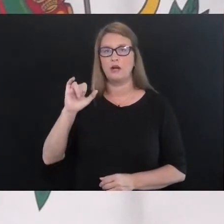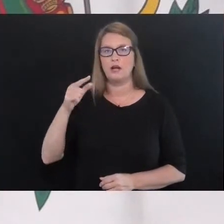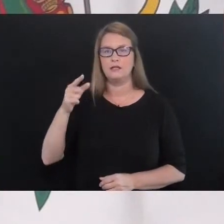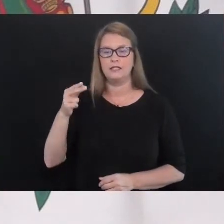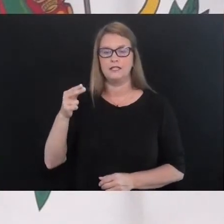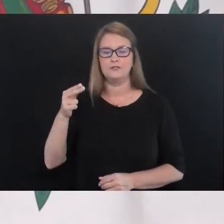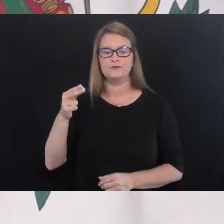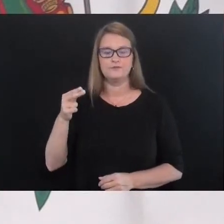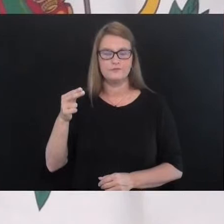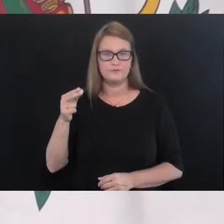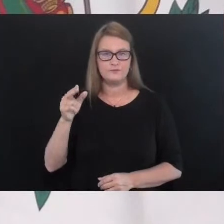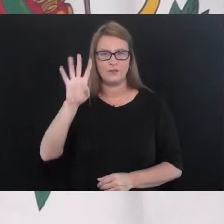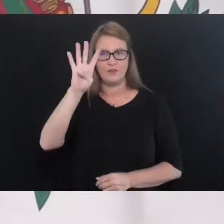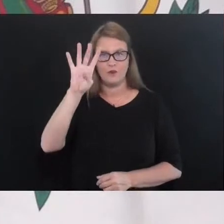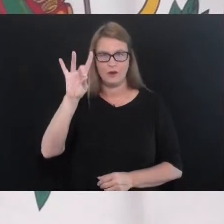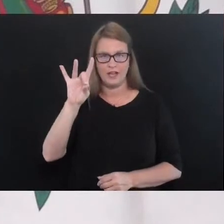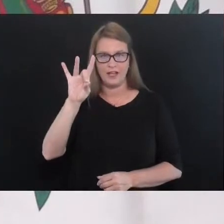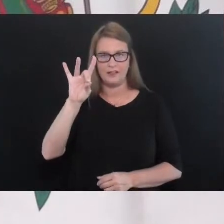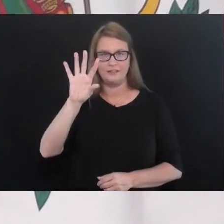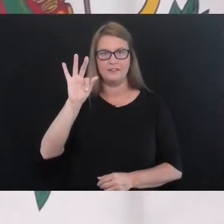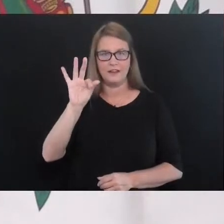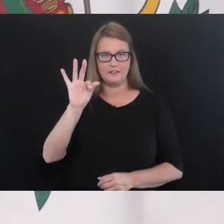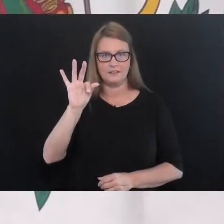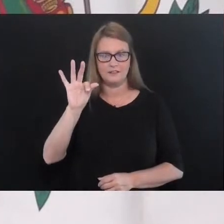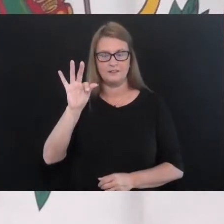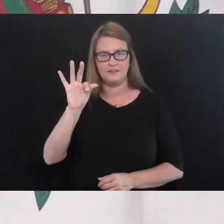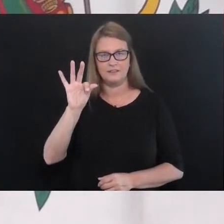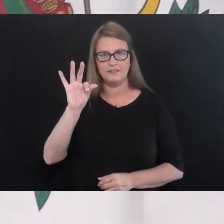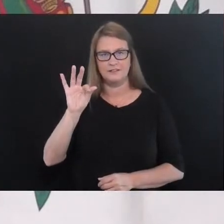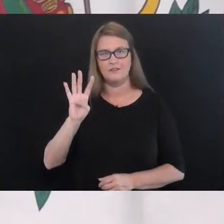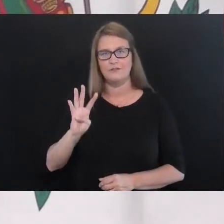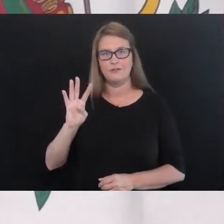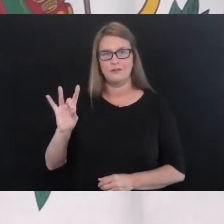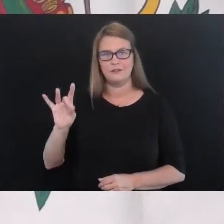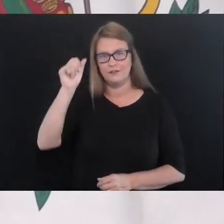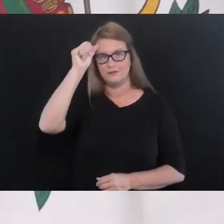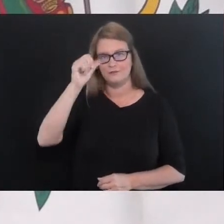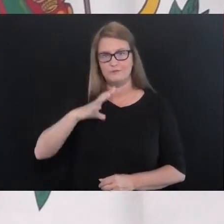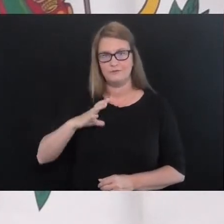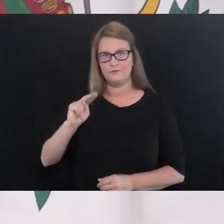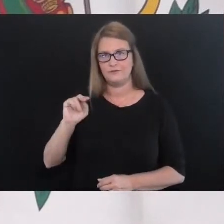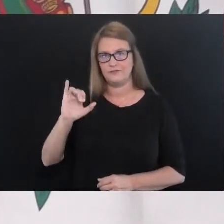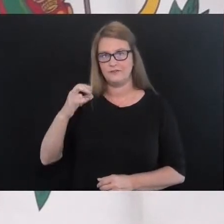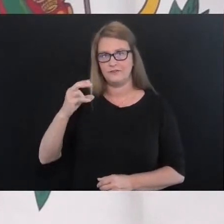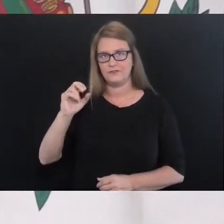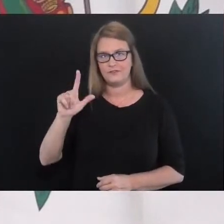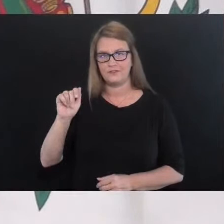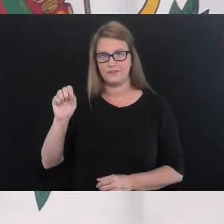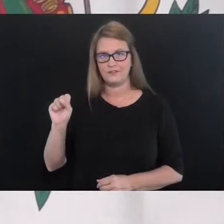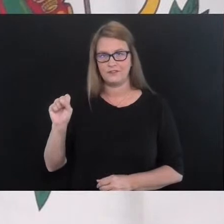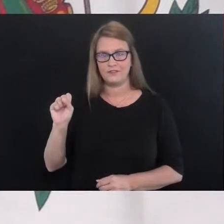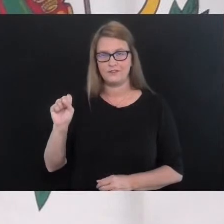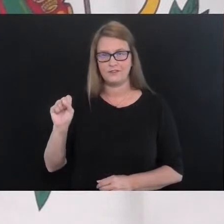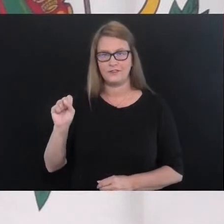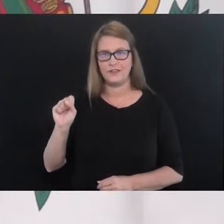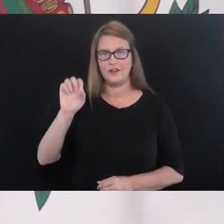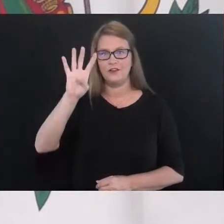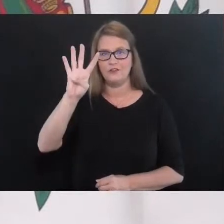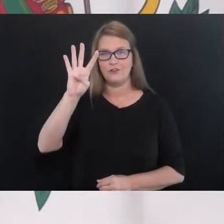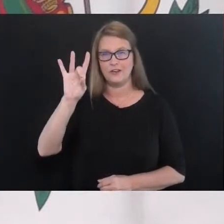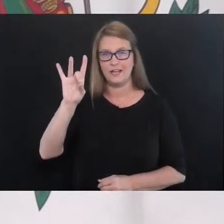County. The 4,819th death, a 48-year-old male from Nicholas County.